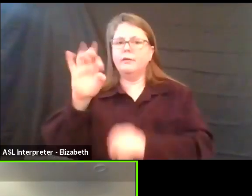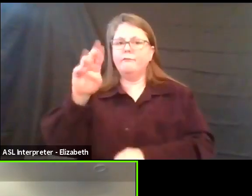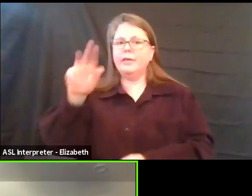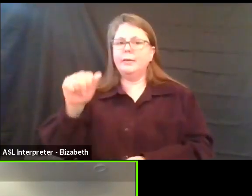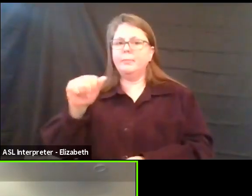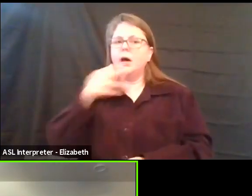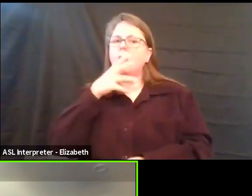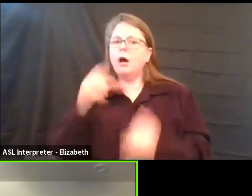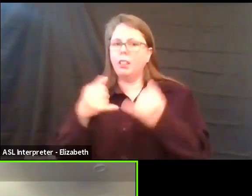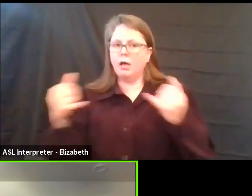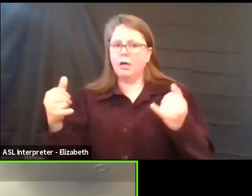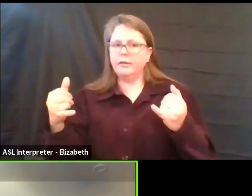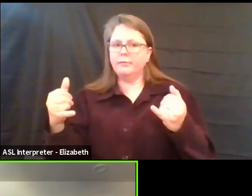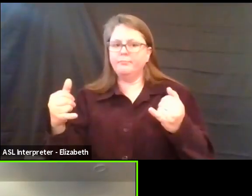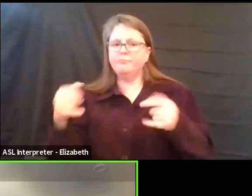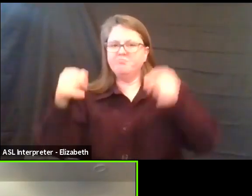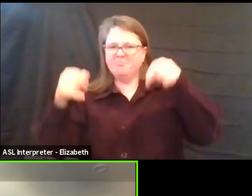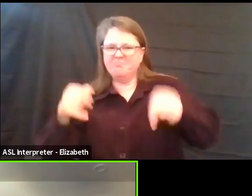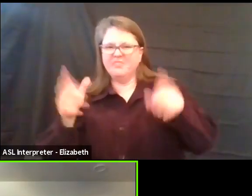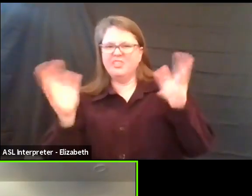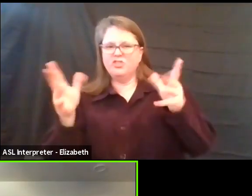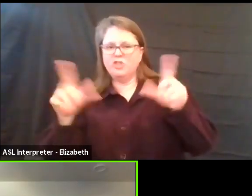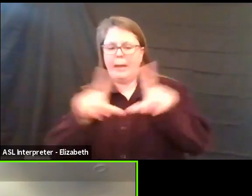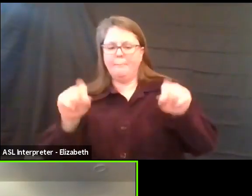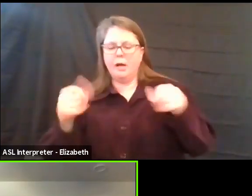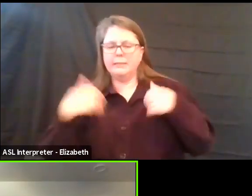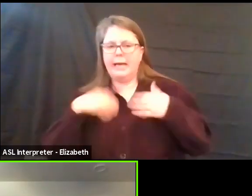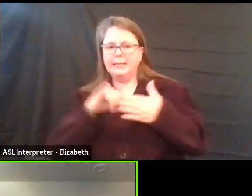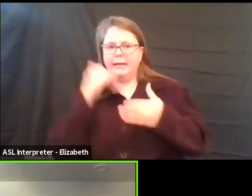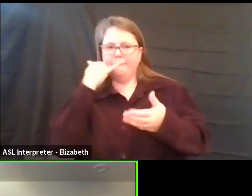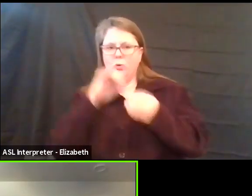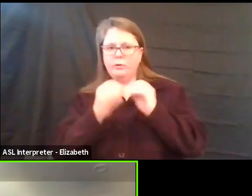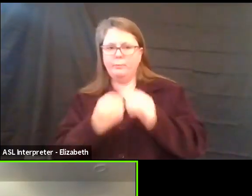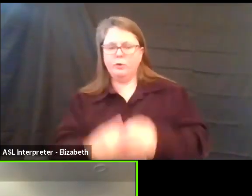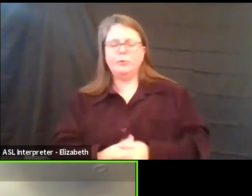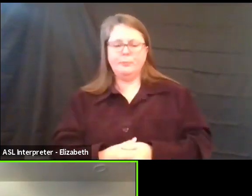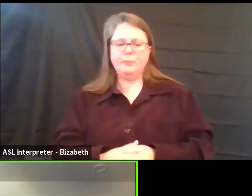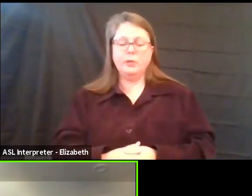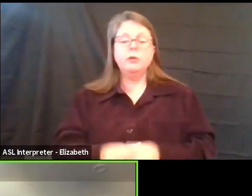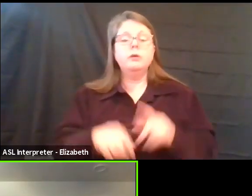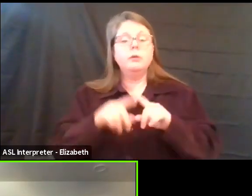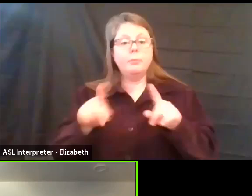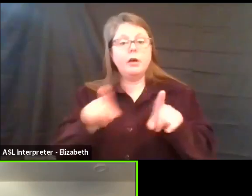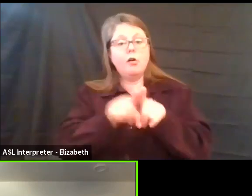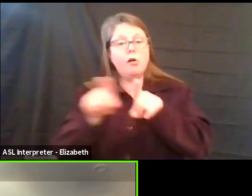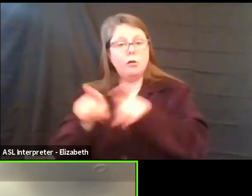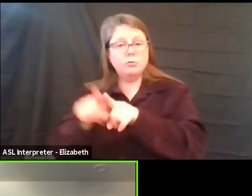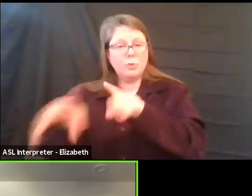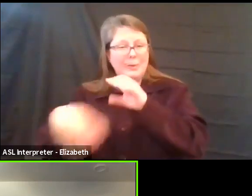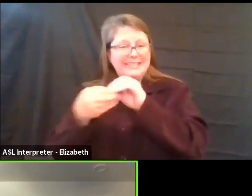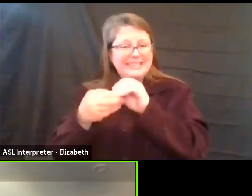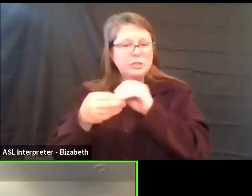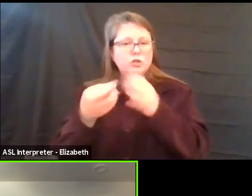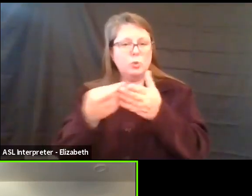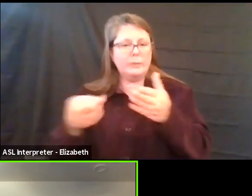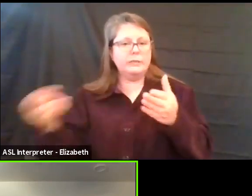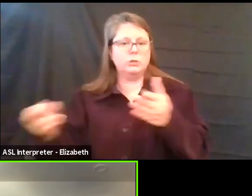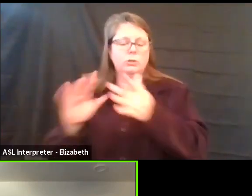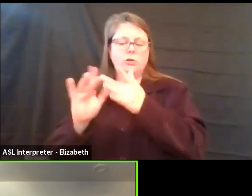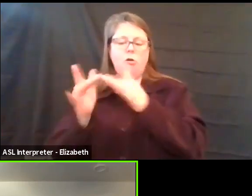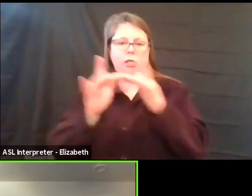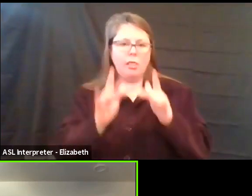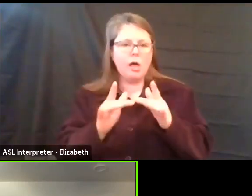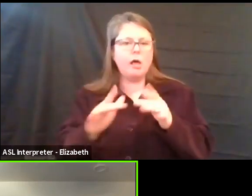I also wanted to share some online and some local resources in case you need help with FEMA